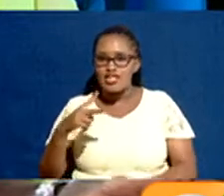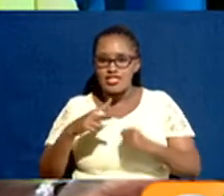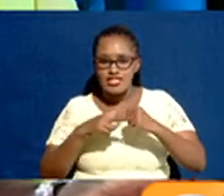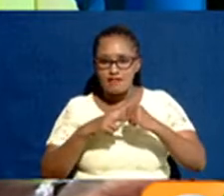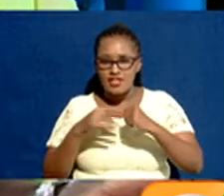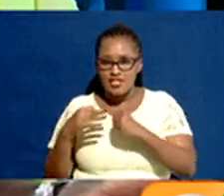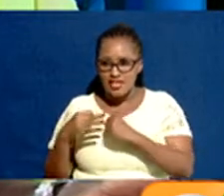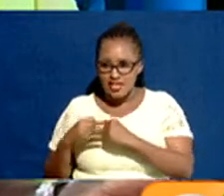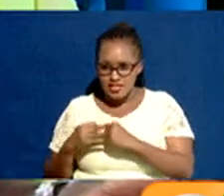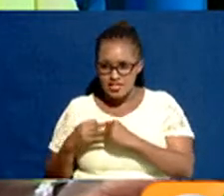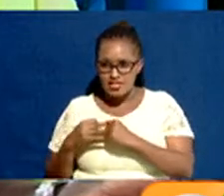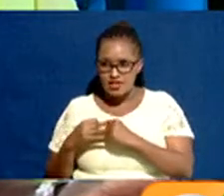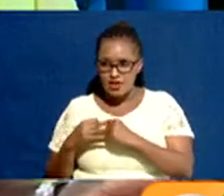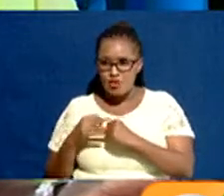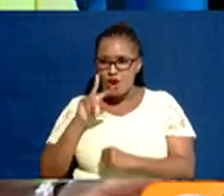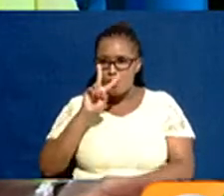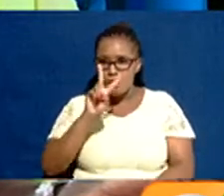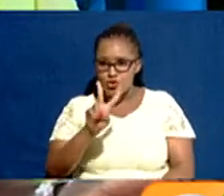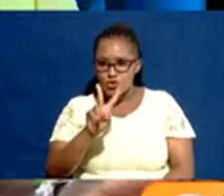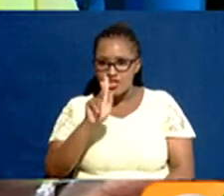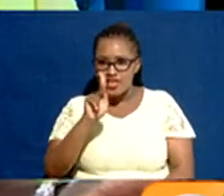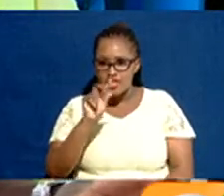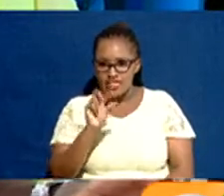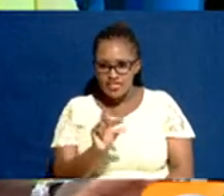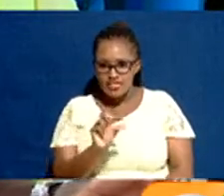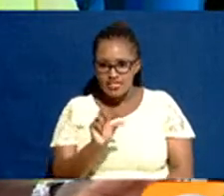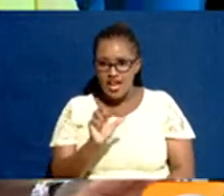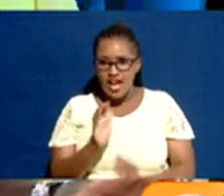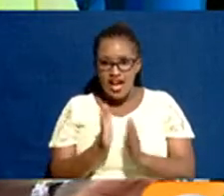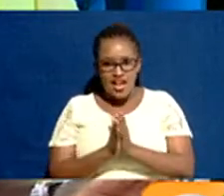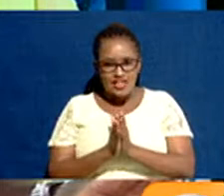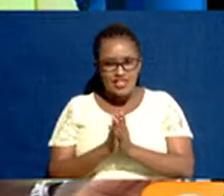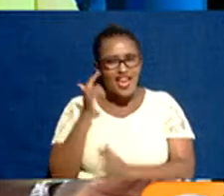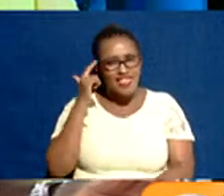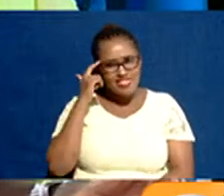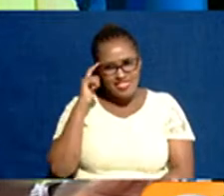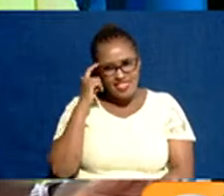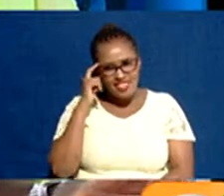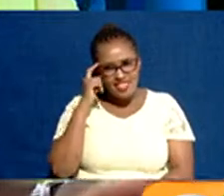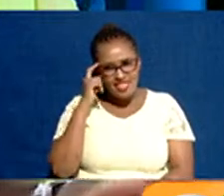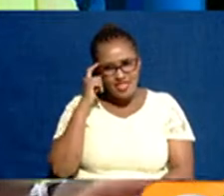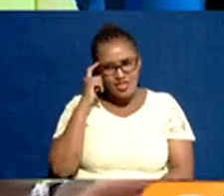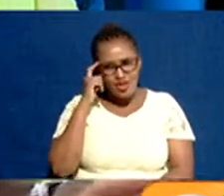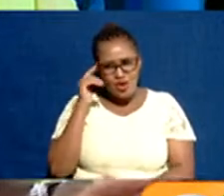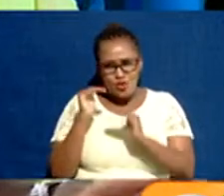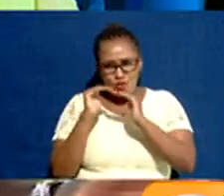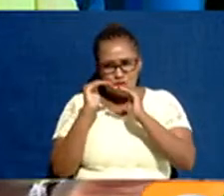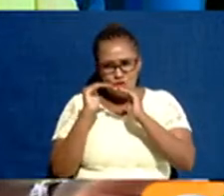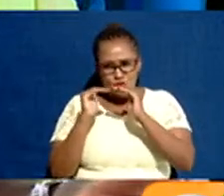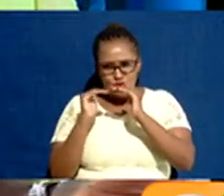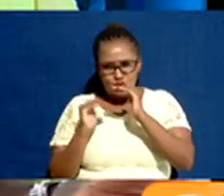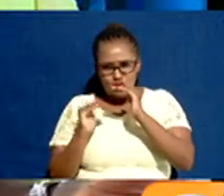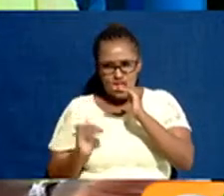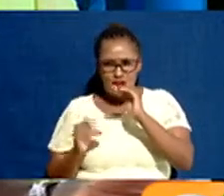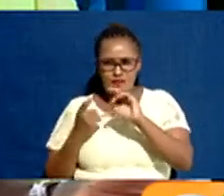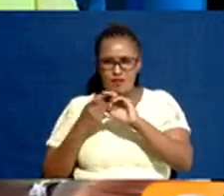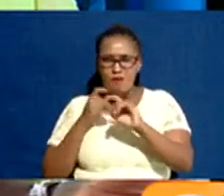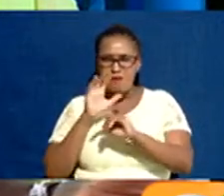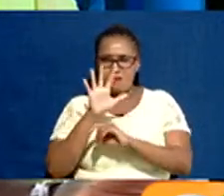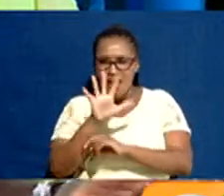178 per 2 kg. And I think coming down to 50 shillings, 45